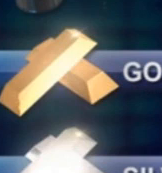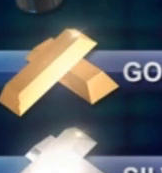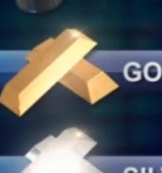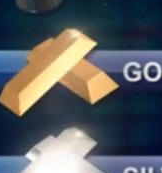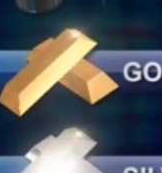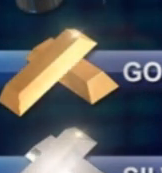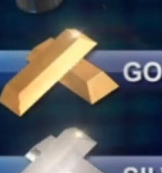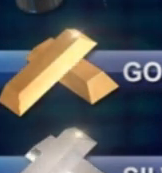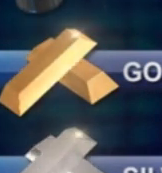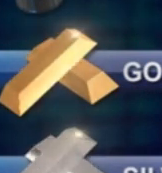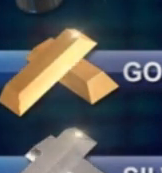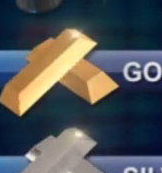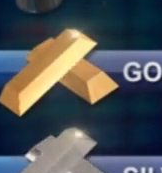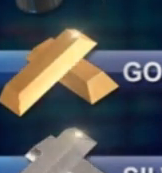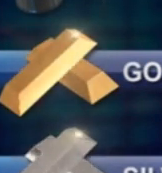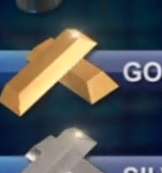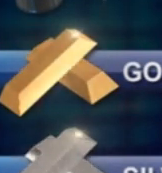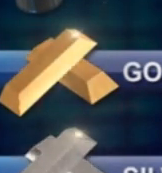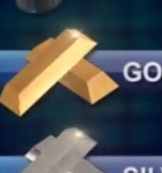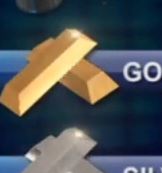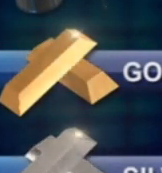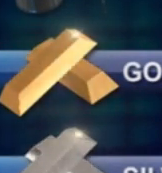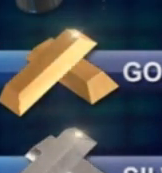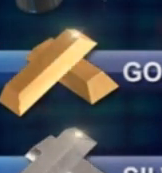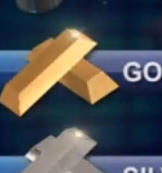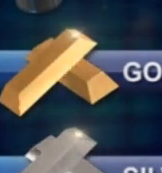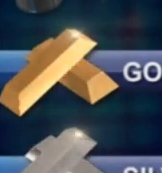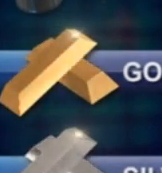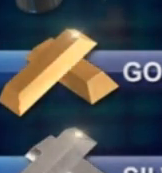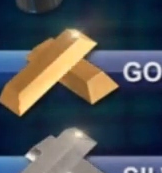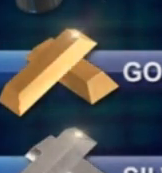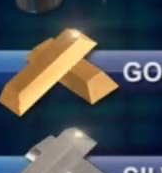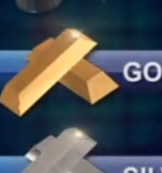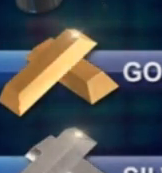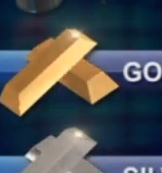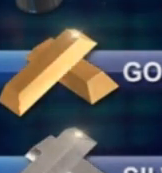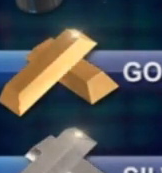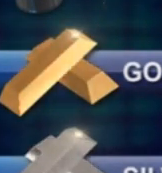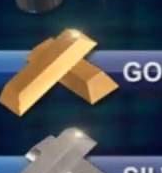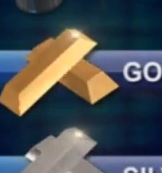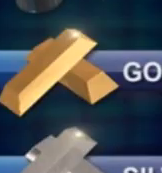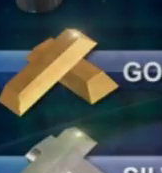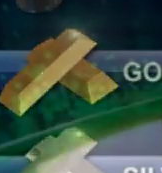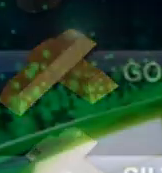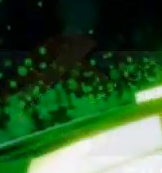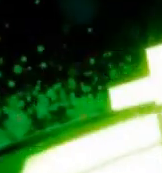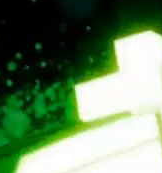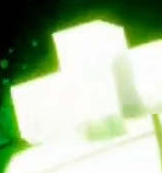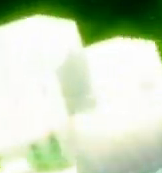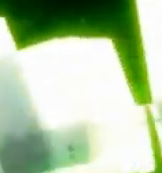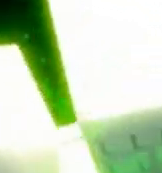$1,711 per ounce. And silver was down a few cents to close at $26.12 an ounce.